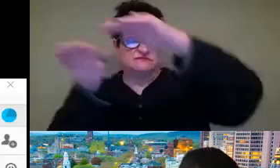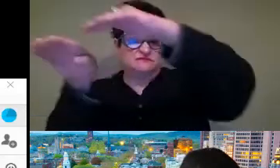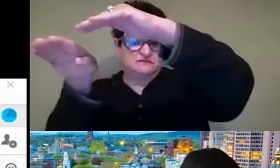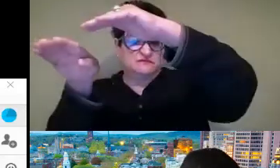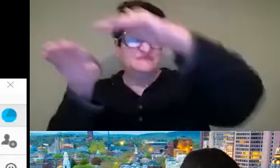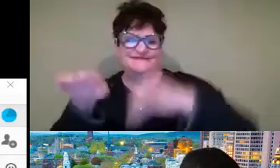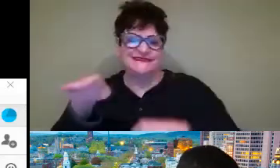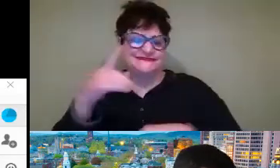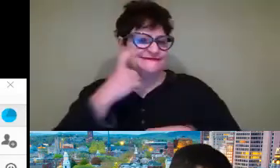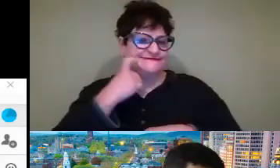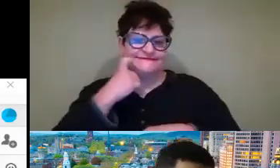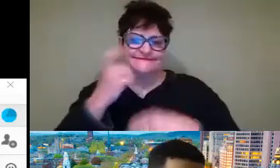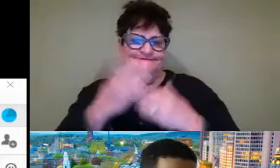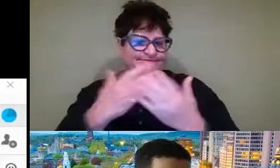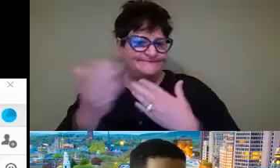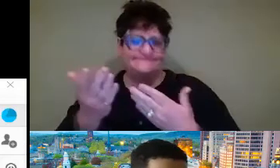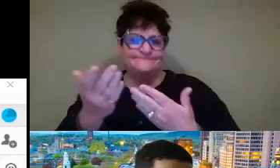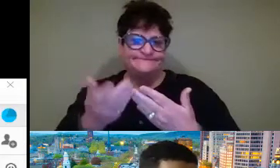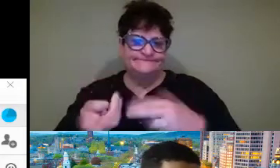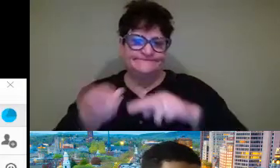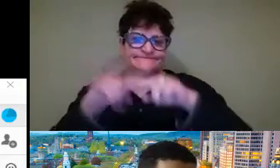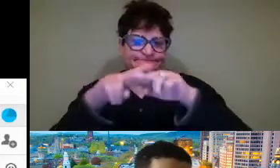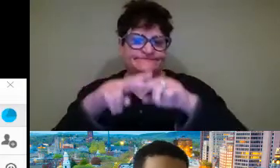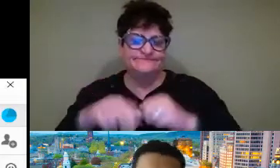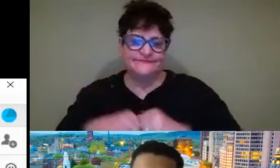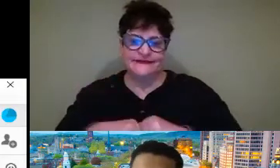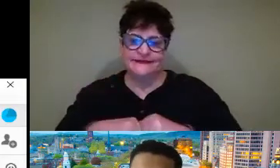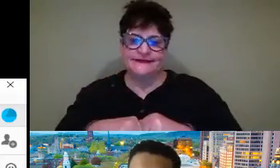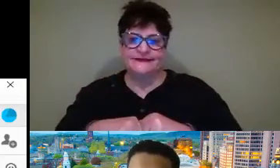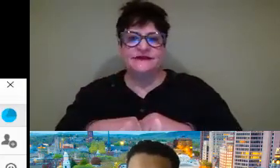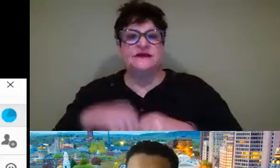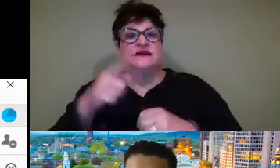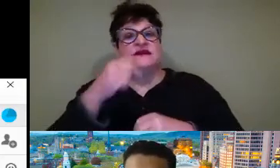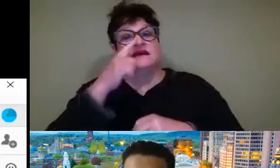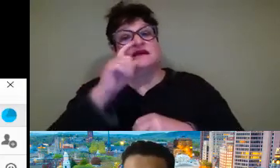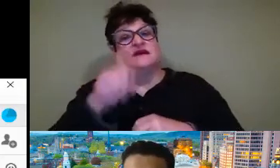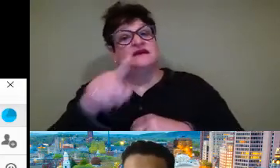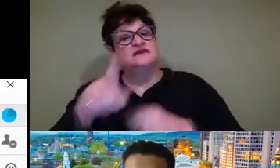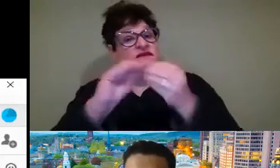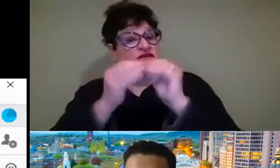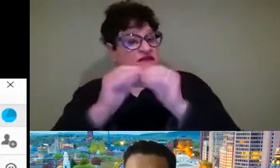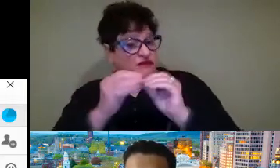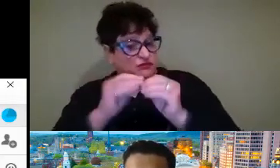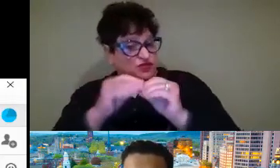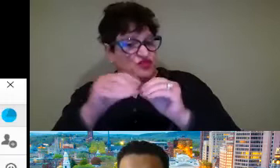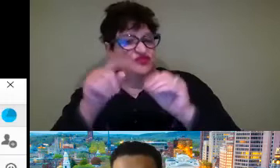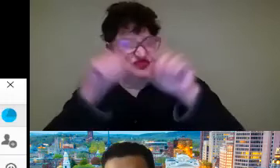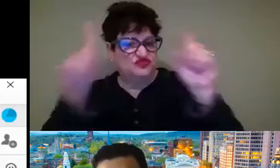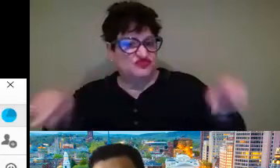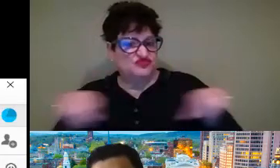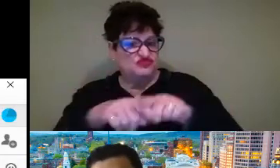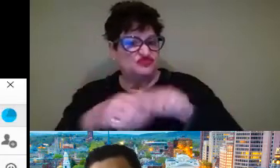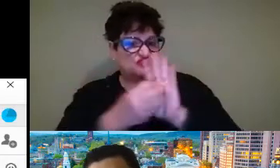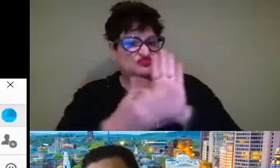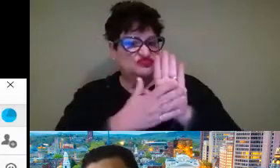cases. Also, wanted to share some updated demographic data, and this